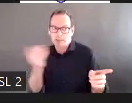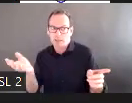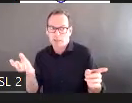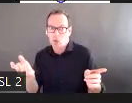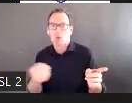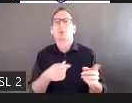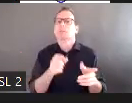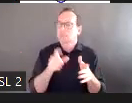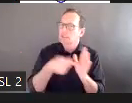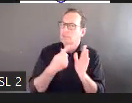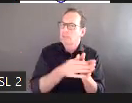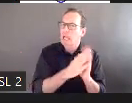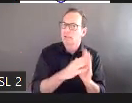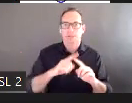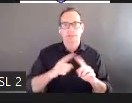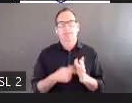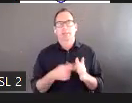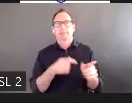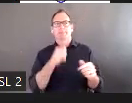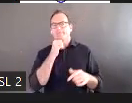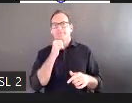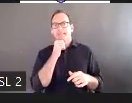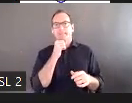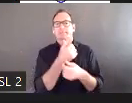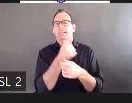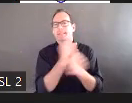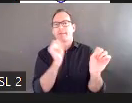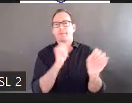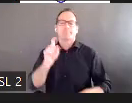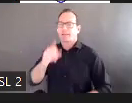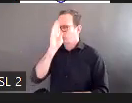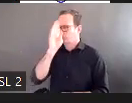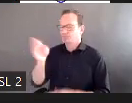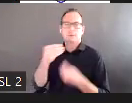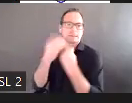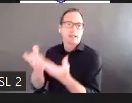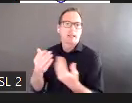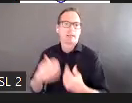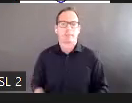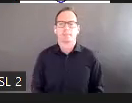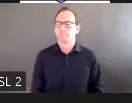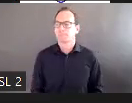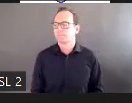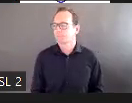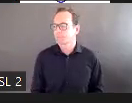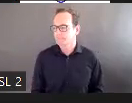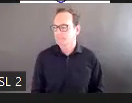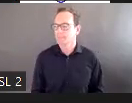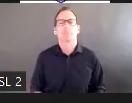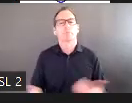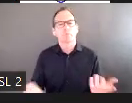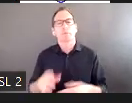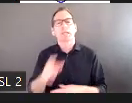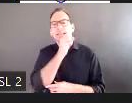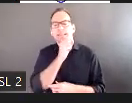other stakeholders. Our home and community care support service partner has been at the forefront in dealing with these situations way